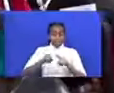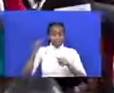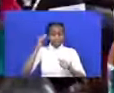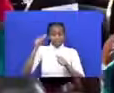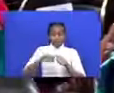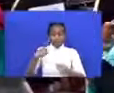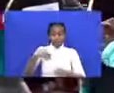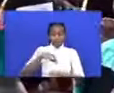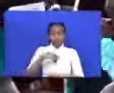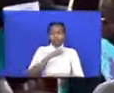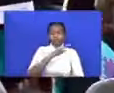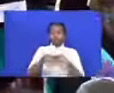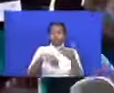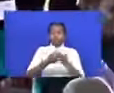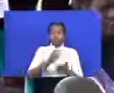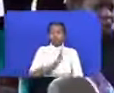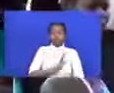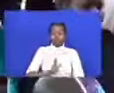message.